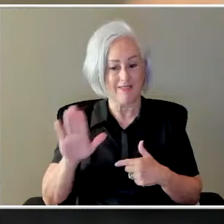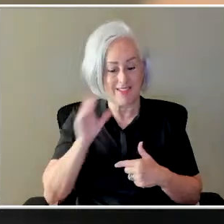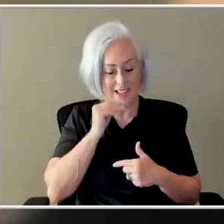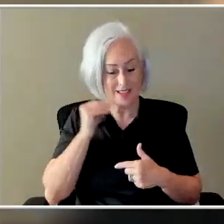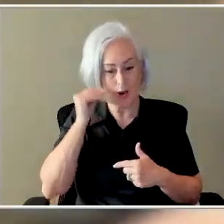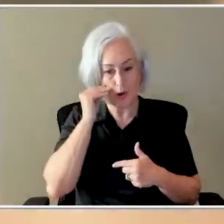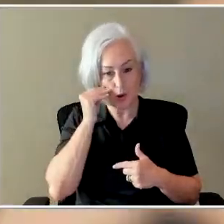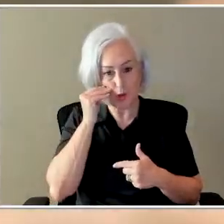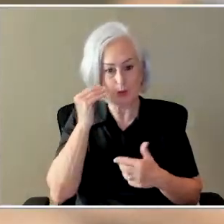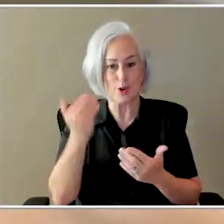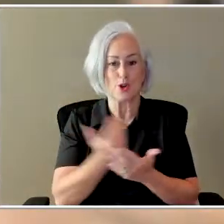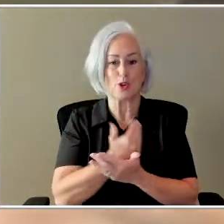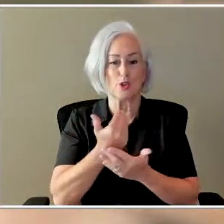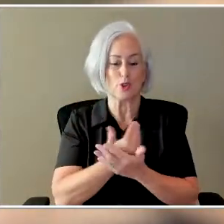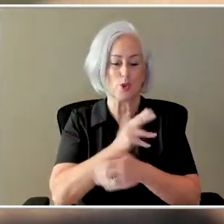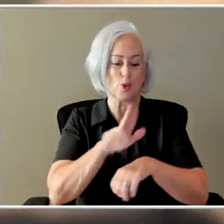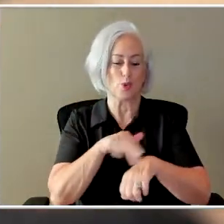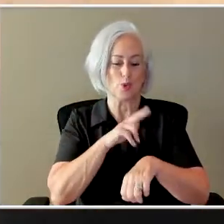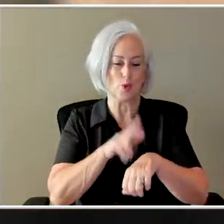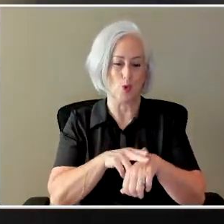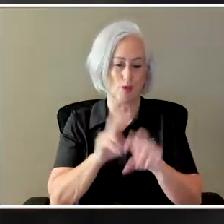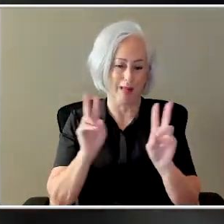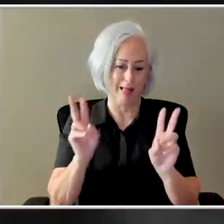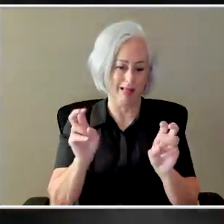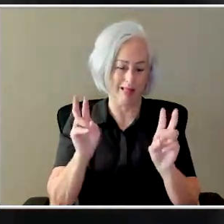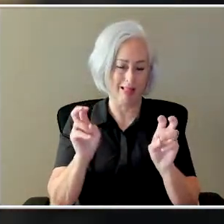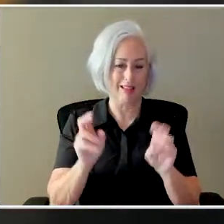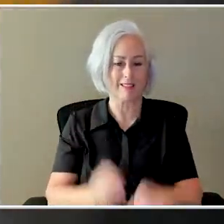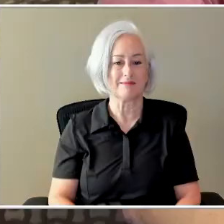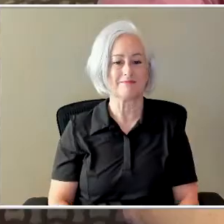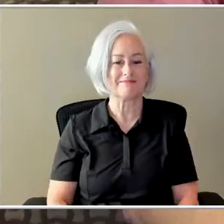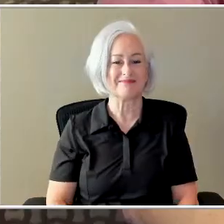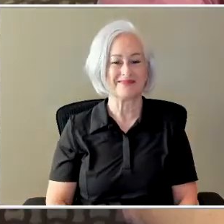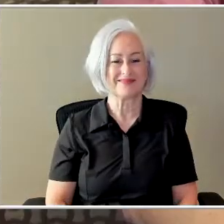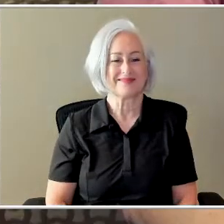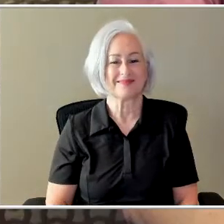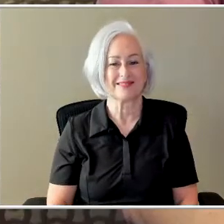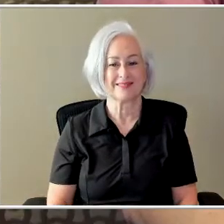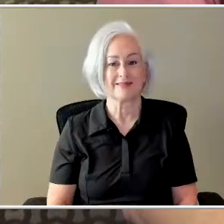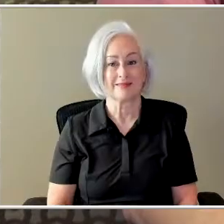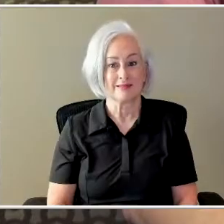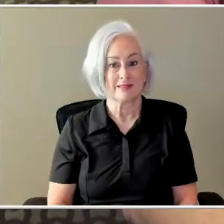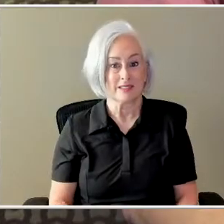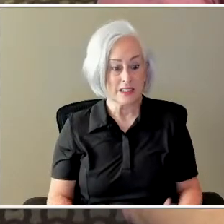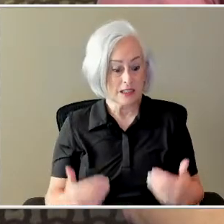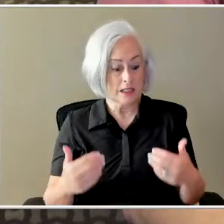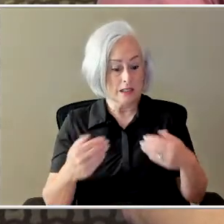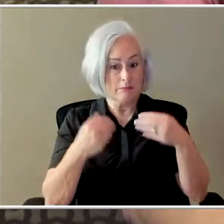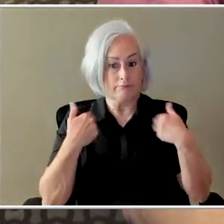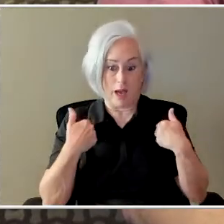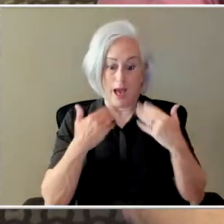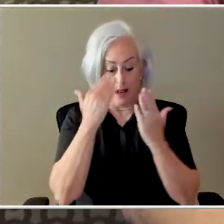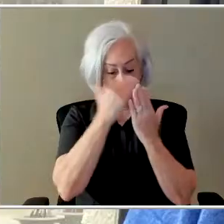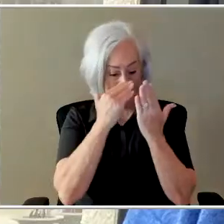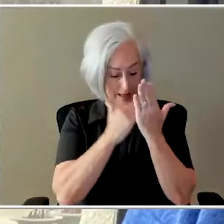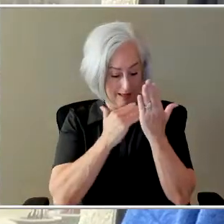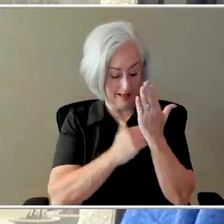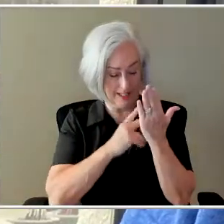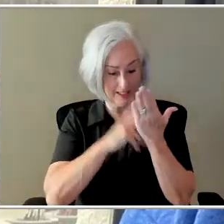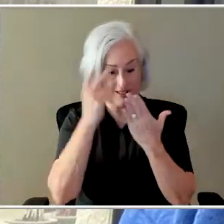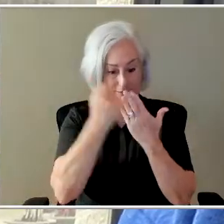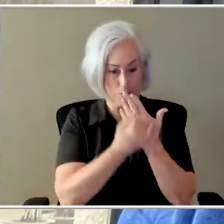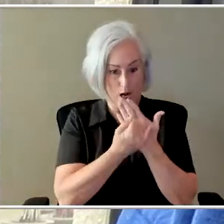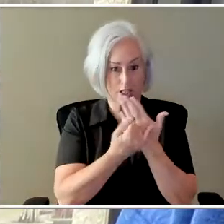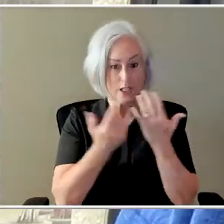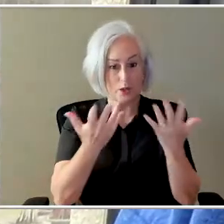of normal. You miss me? I'm going to get rid of a lot of projects and stuff that I want to do and get rid of a lot of stuff, and